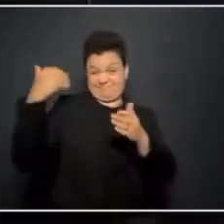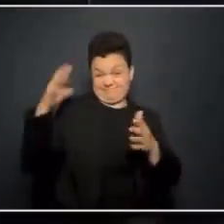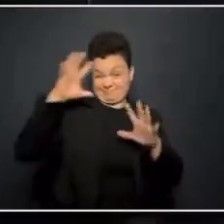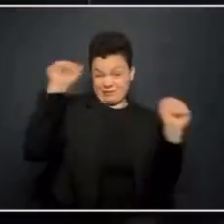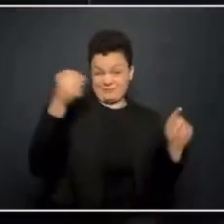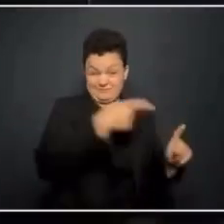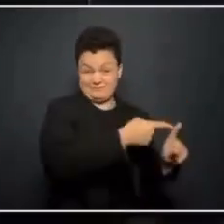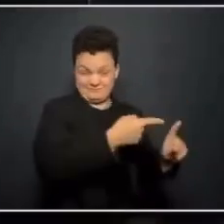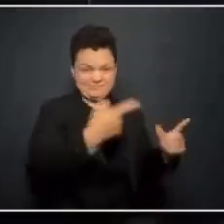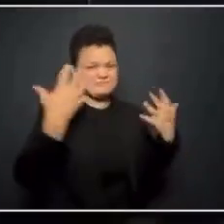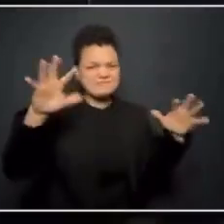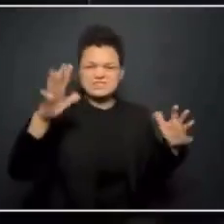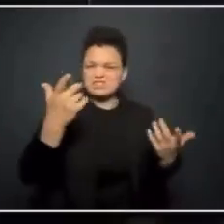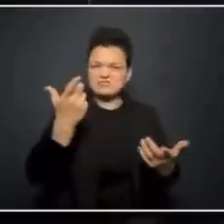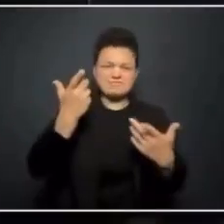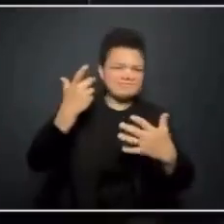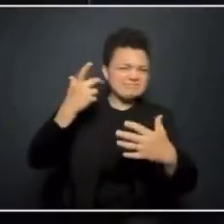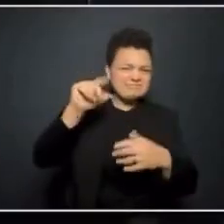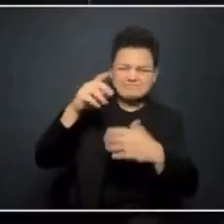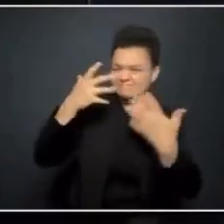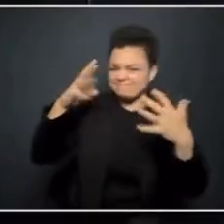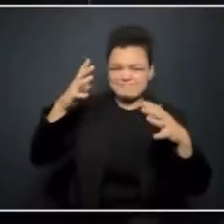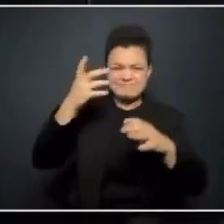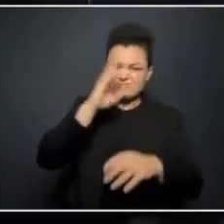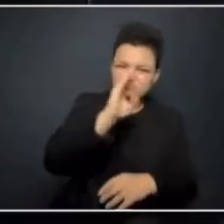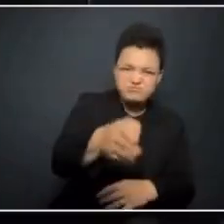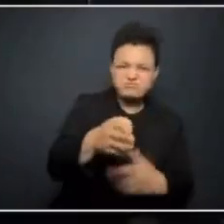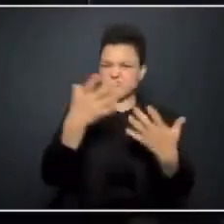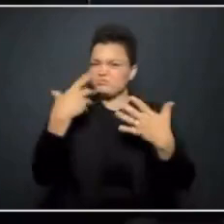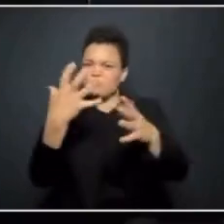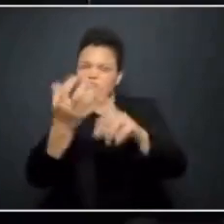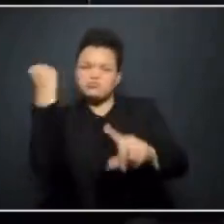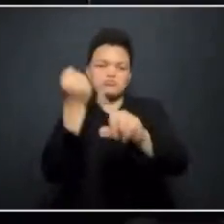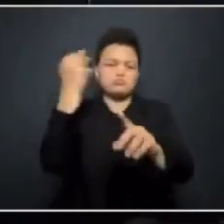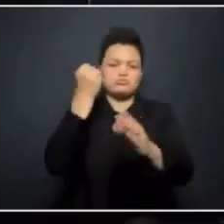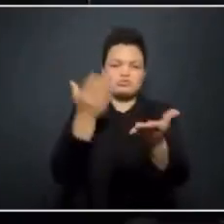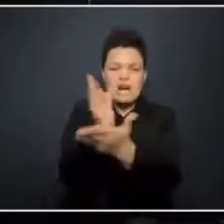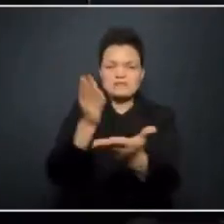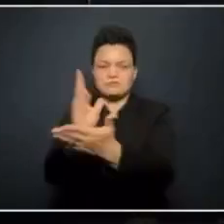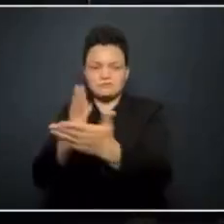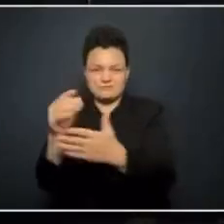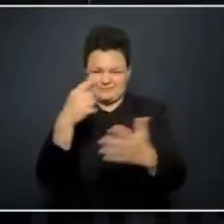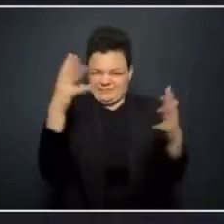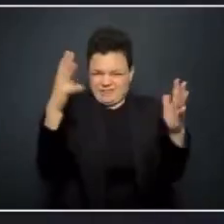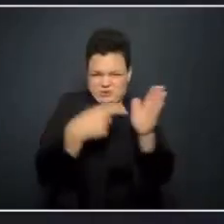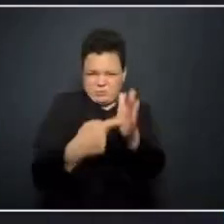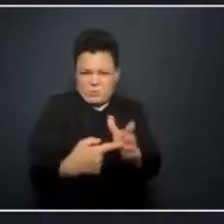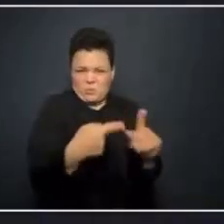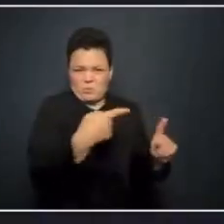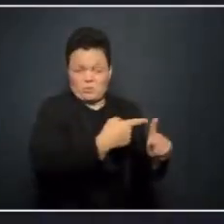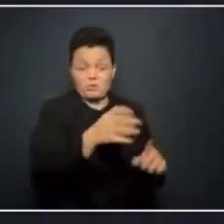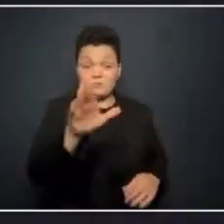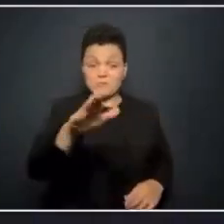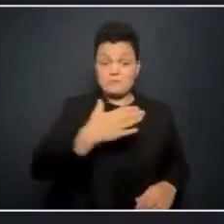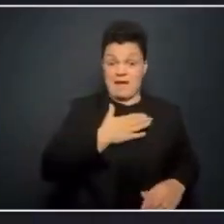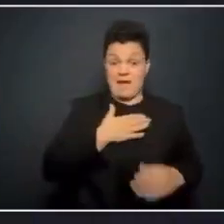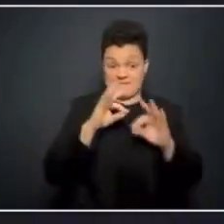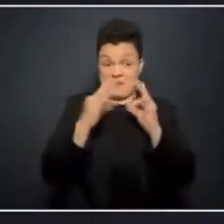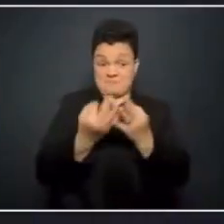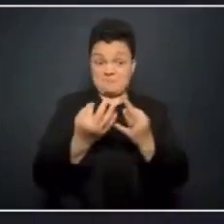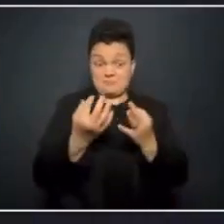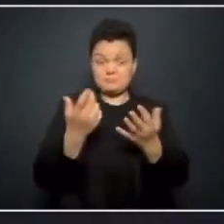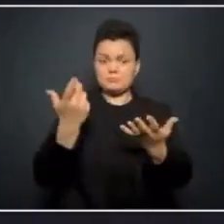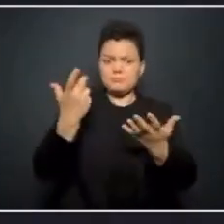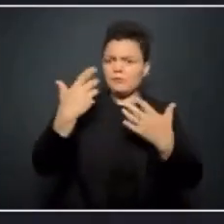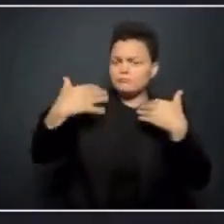talk about the family that raised me, yes, they took me in a stroller as they were marching and shouting for justice, mm-hmm. knowing that justice will not